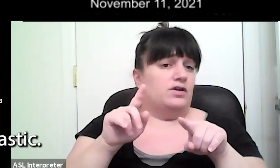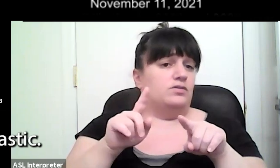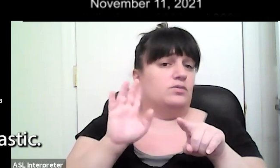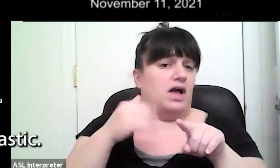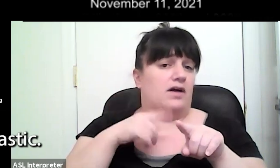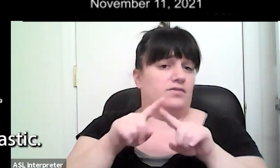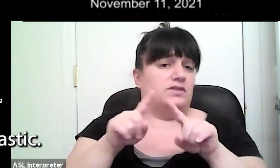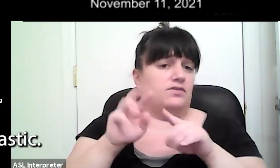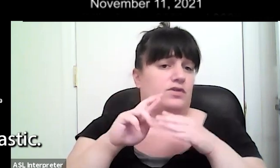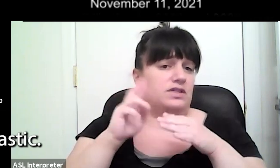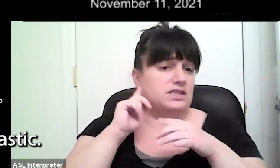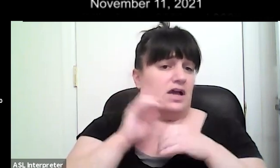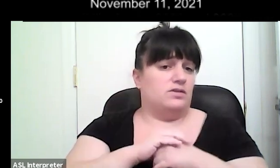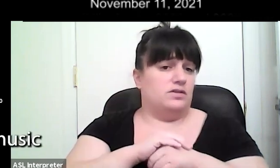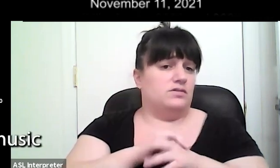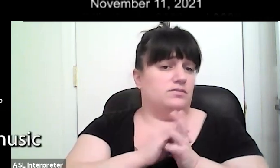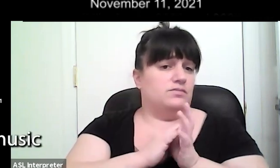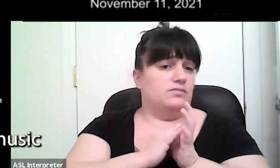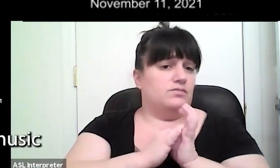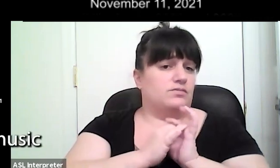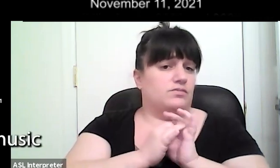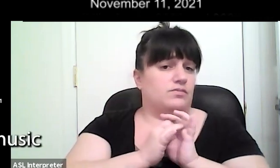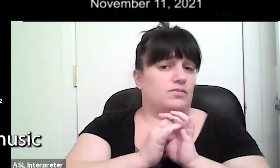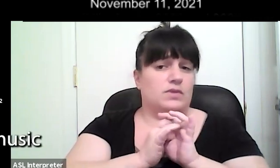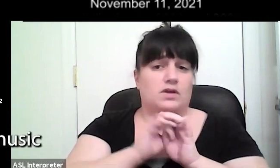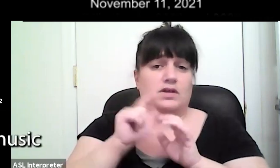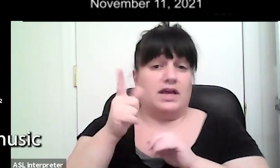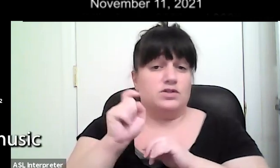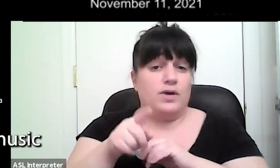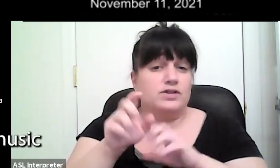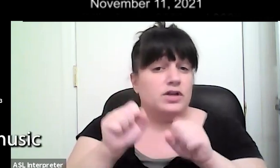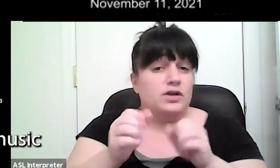different. Fantastic. And next question is, can you tell